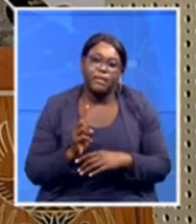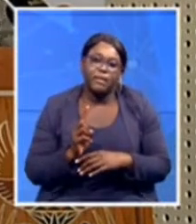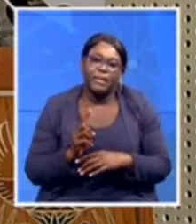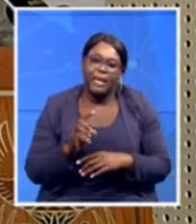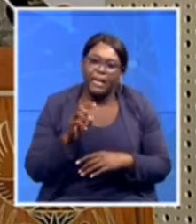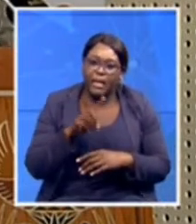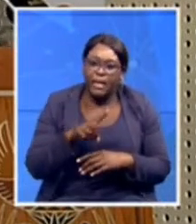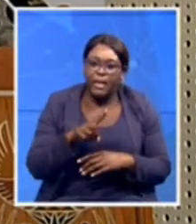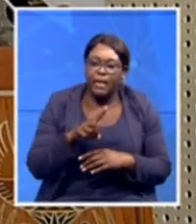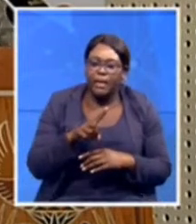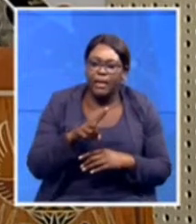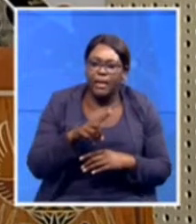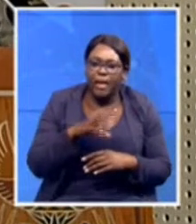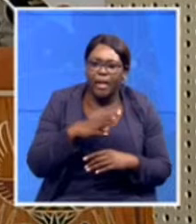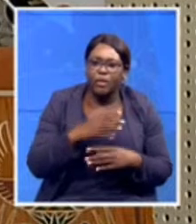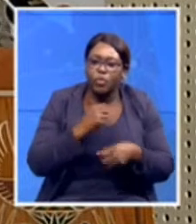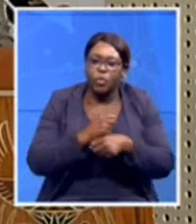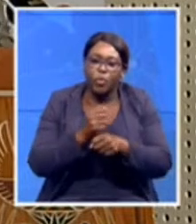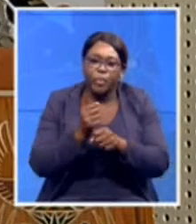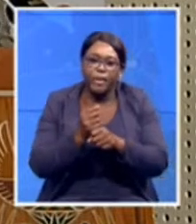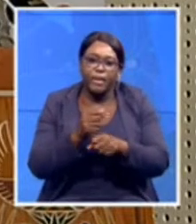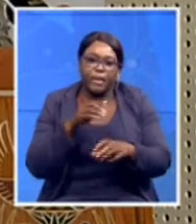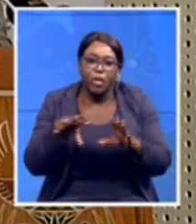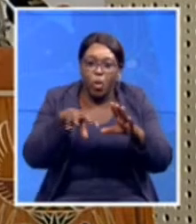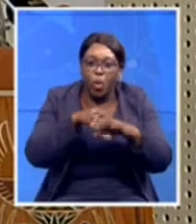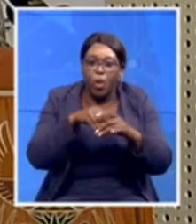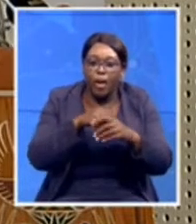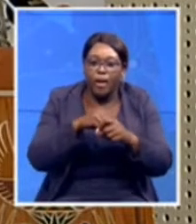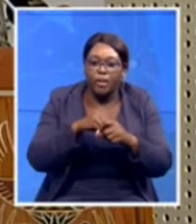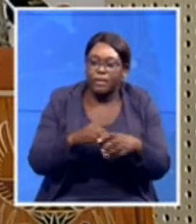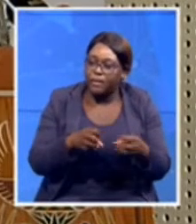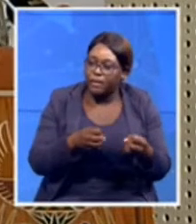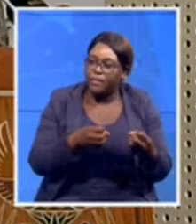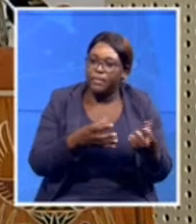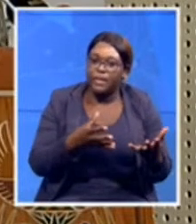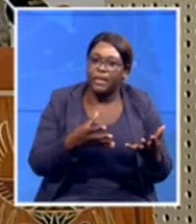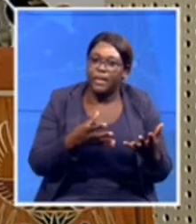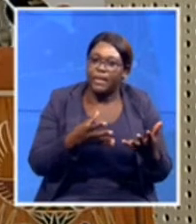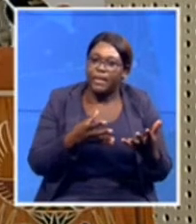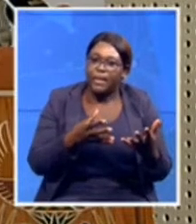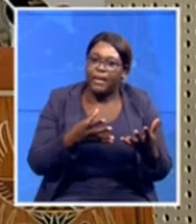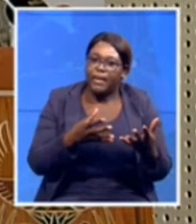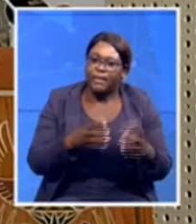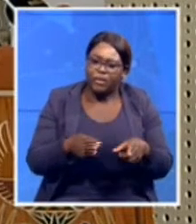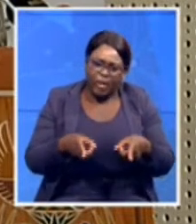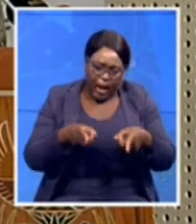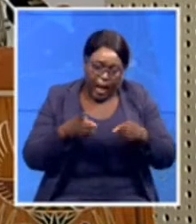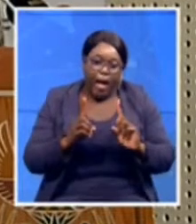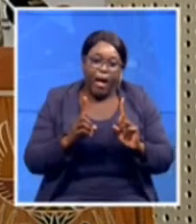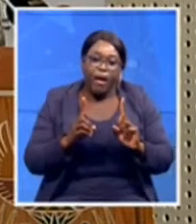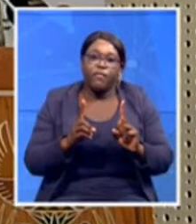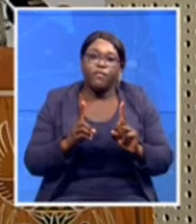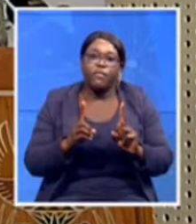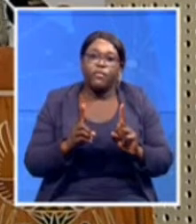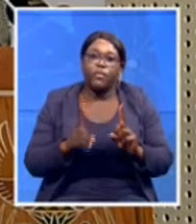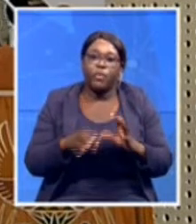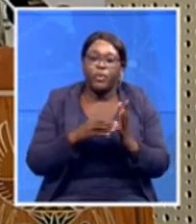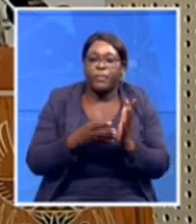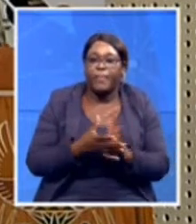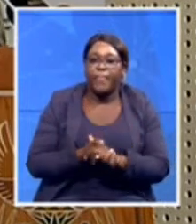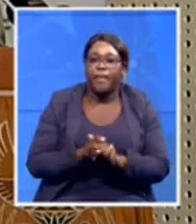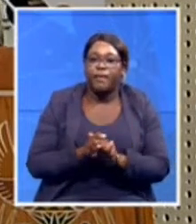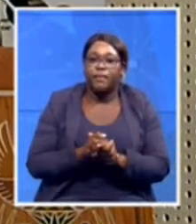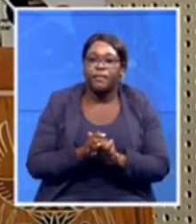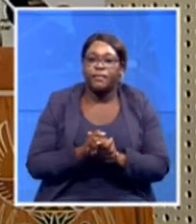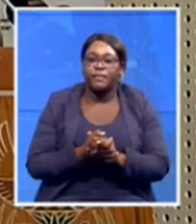that you distribute is not prohibited or is not harmful, because that is at the essence of this. As long as it's not prohibited, as long as